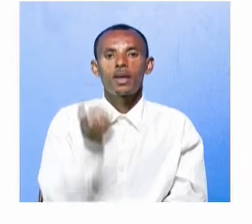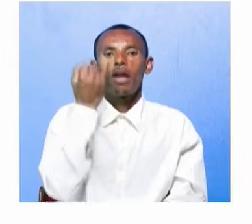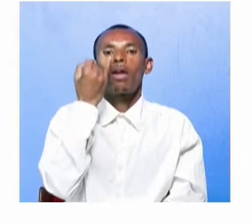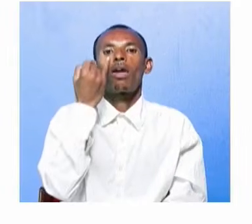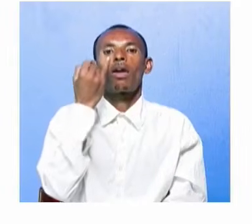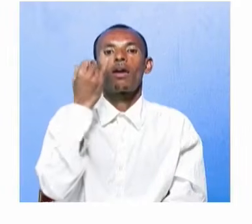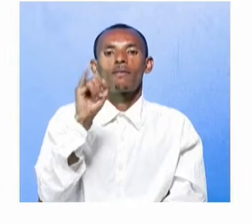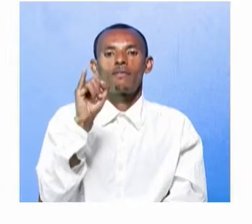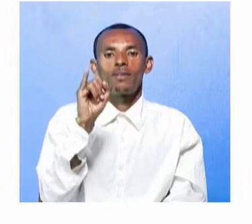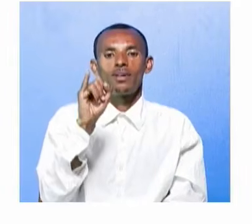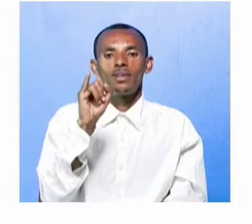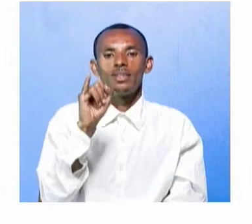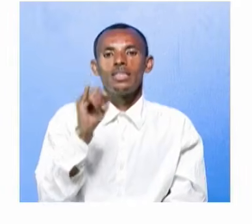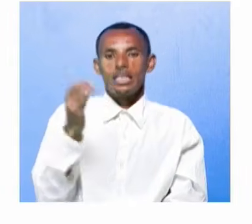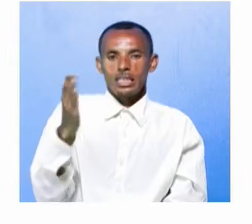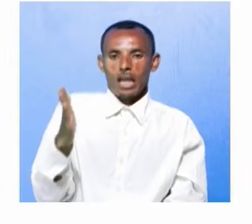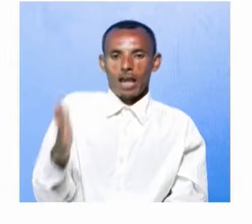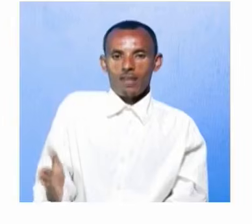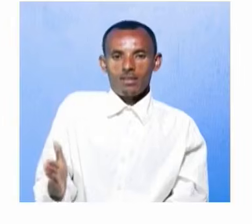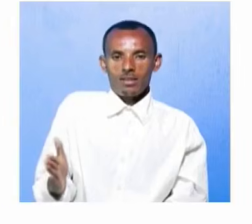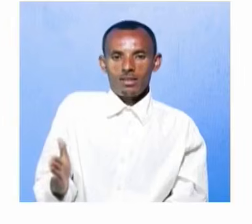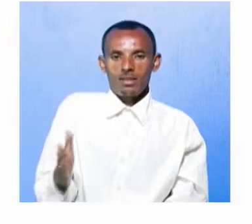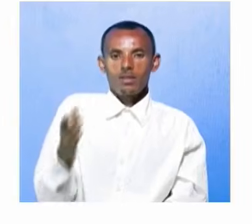If the sides of